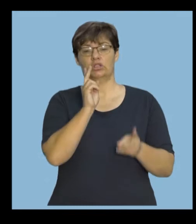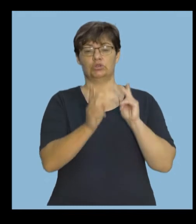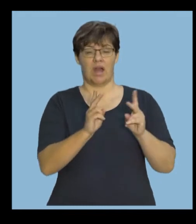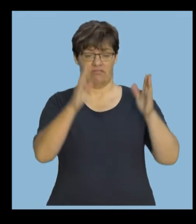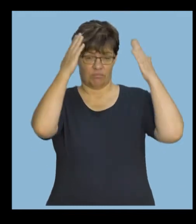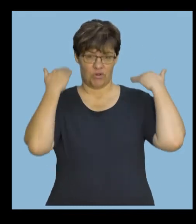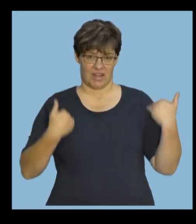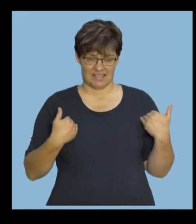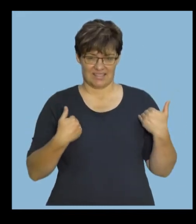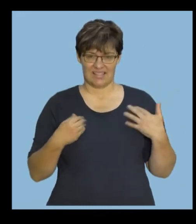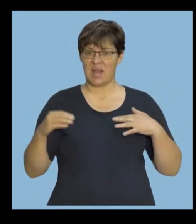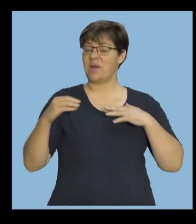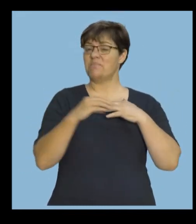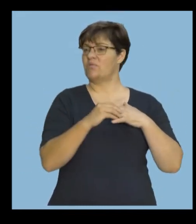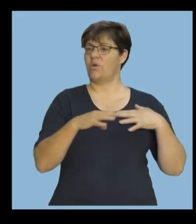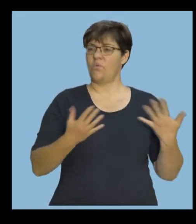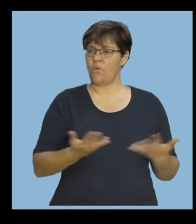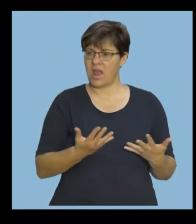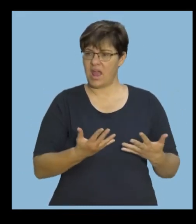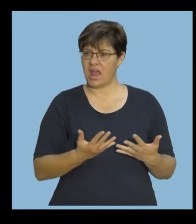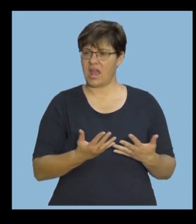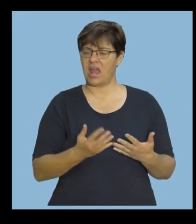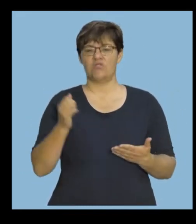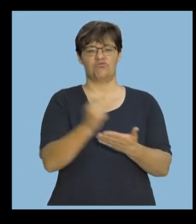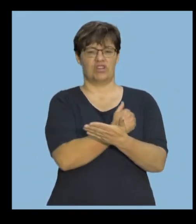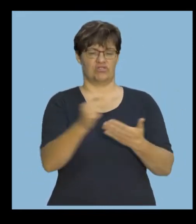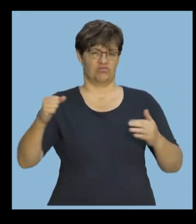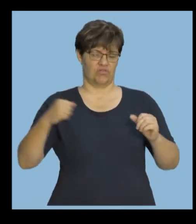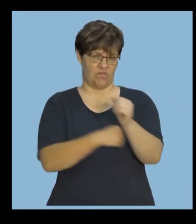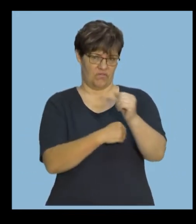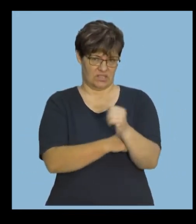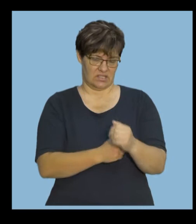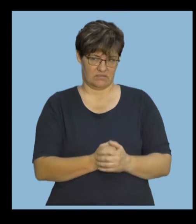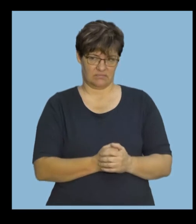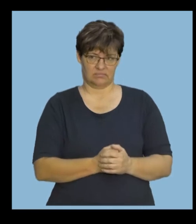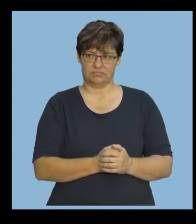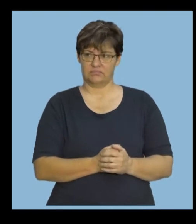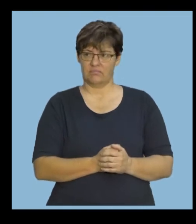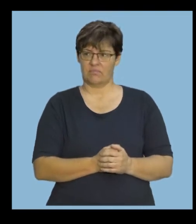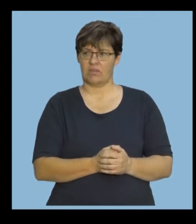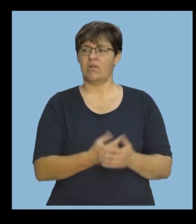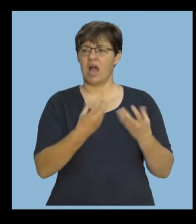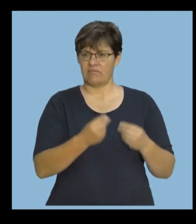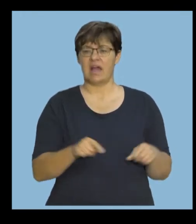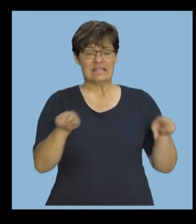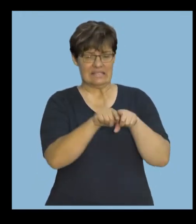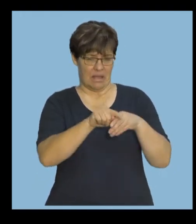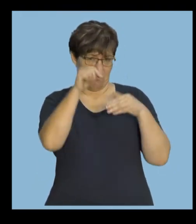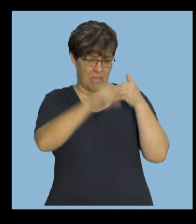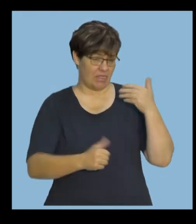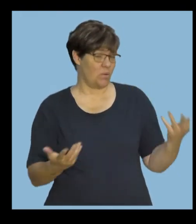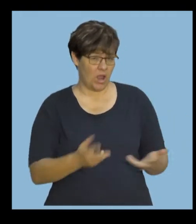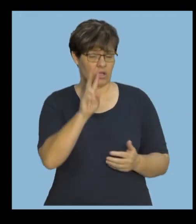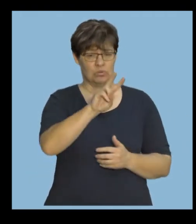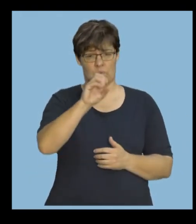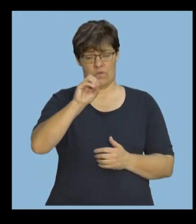12 brides marrying at the registry office. So we're given the months. Okay, so this